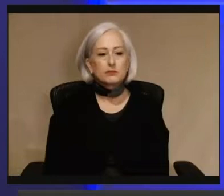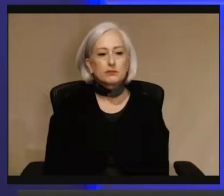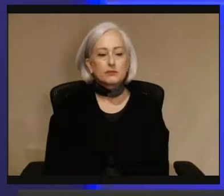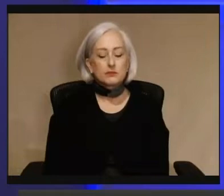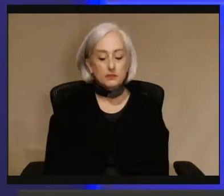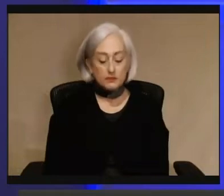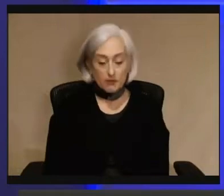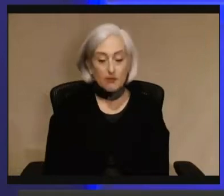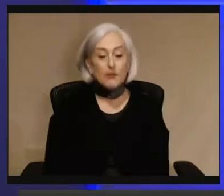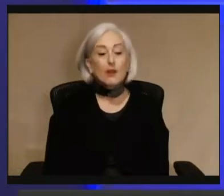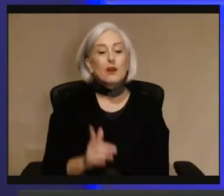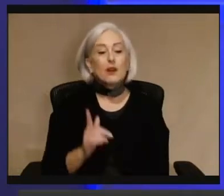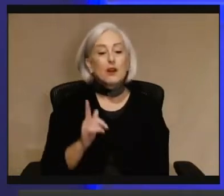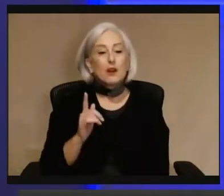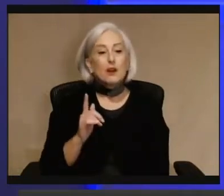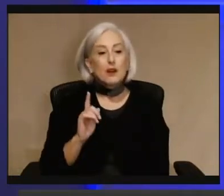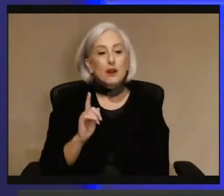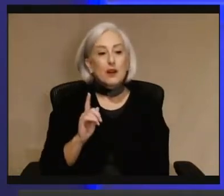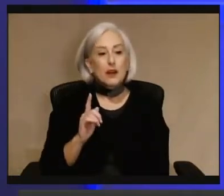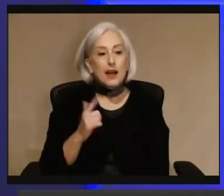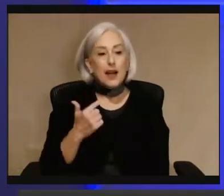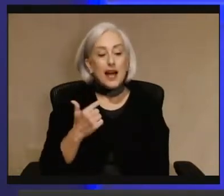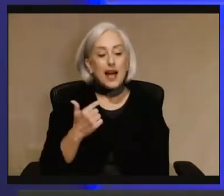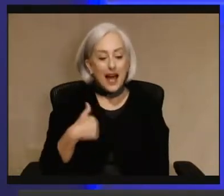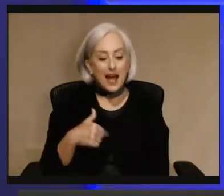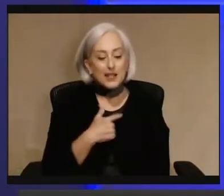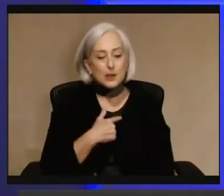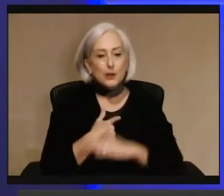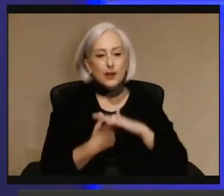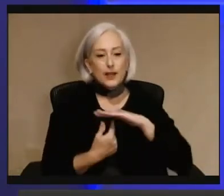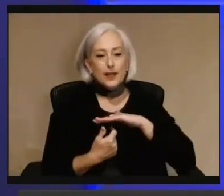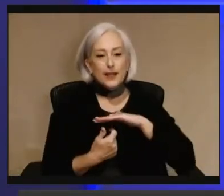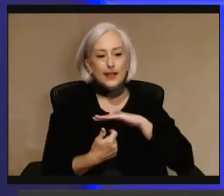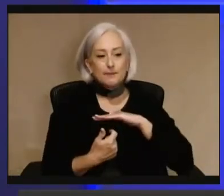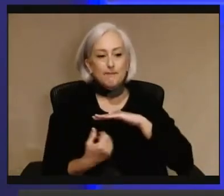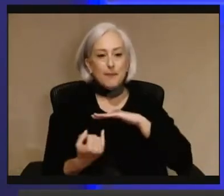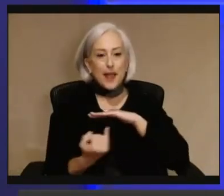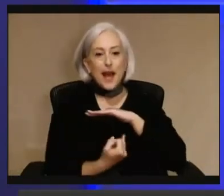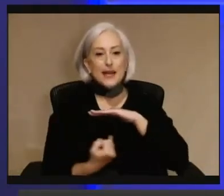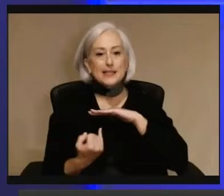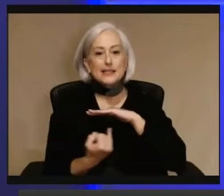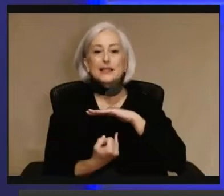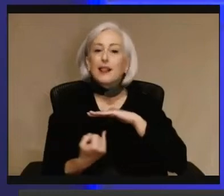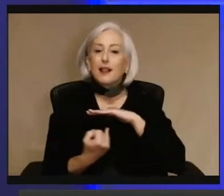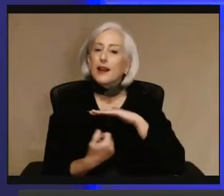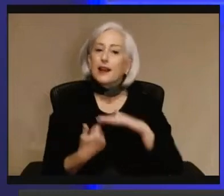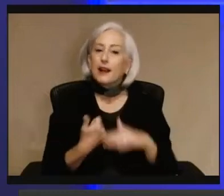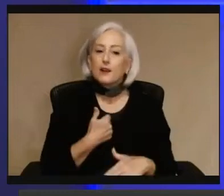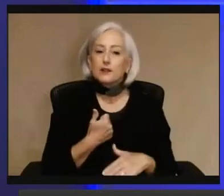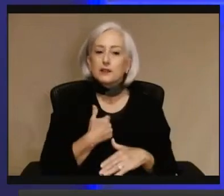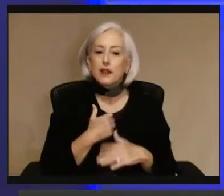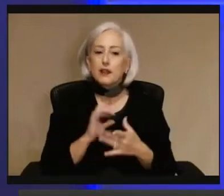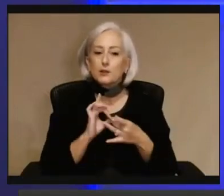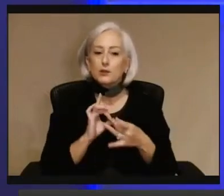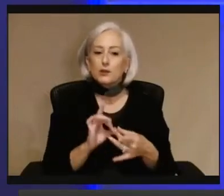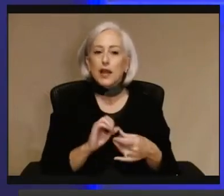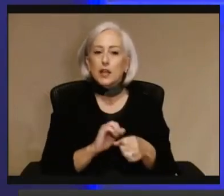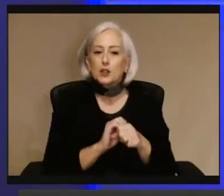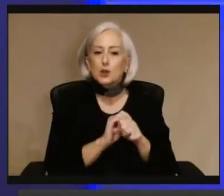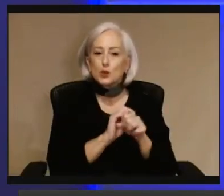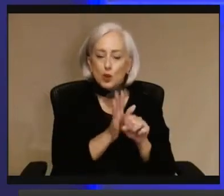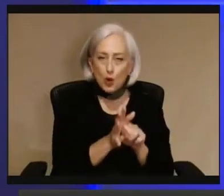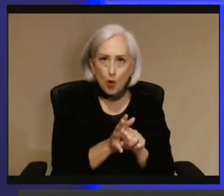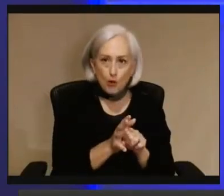harbor ourselves or hibernate, that's the word I'm looking for, as we hibernate in with COVID and trying to figure out how to get back